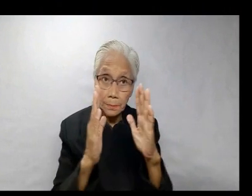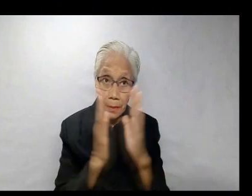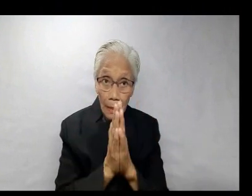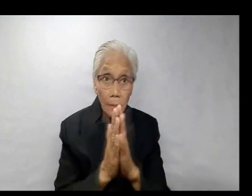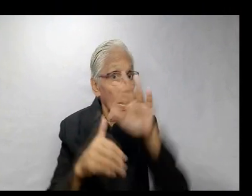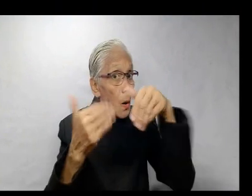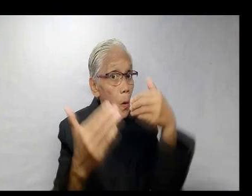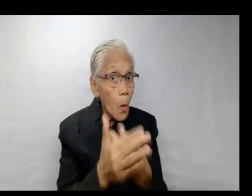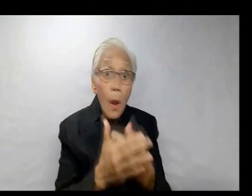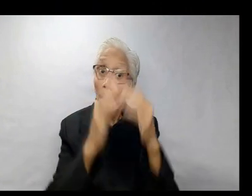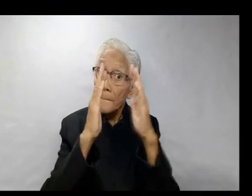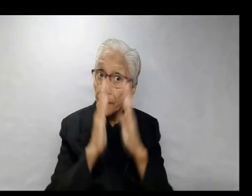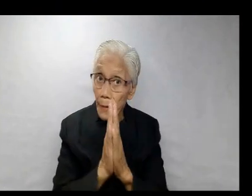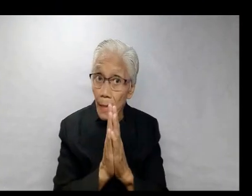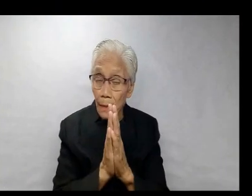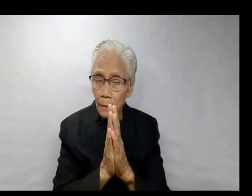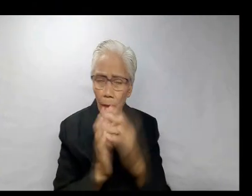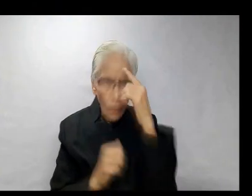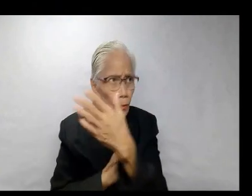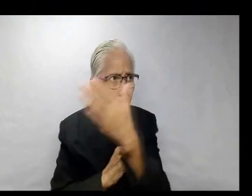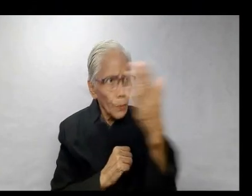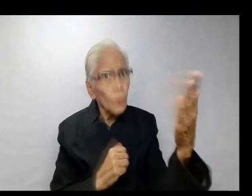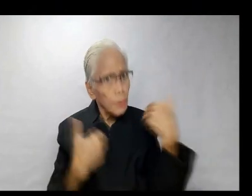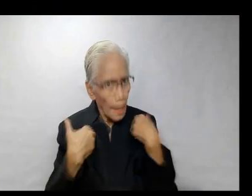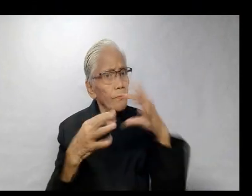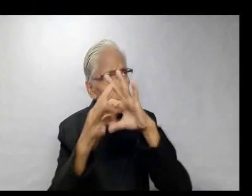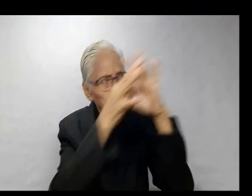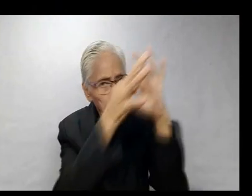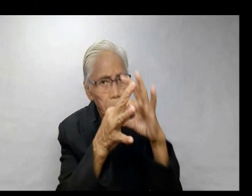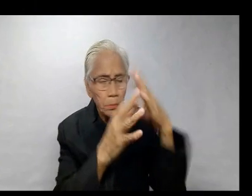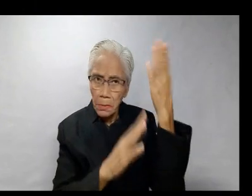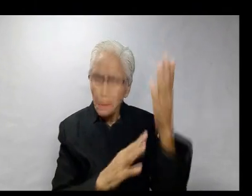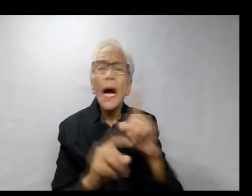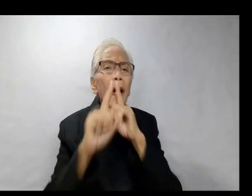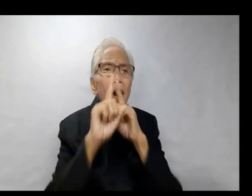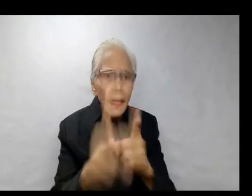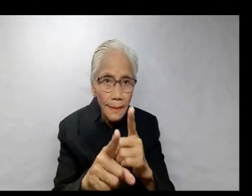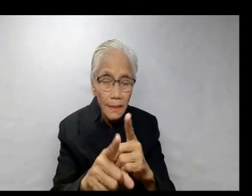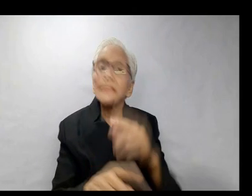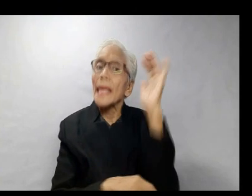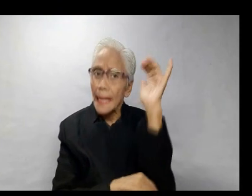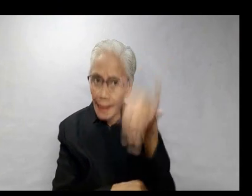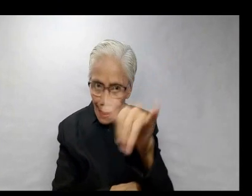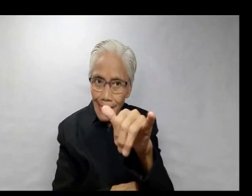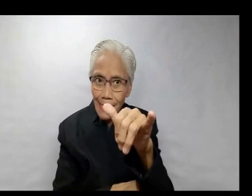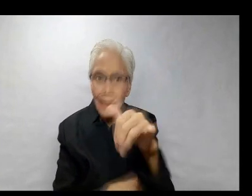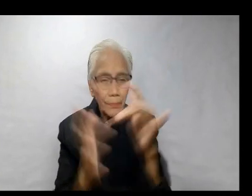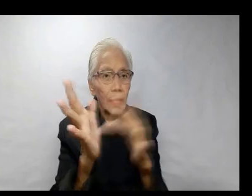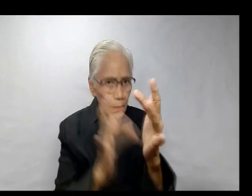dear friends. All prayers from those who have a relationship with Him are answered.